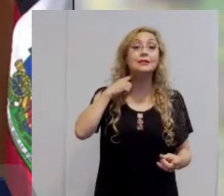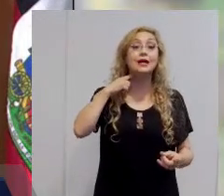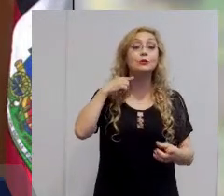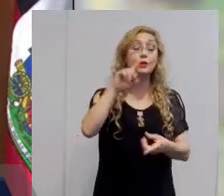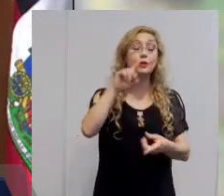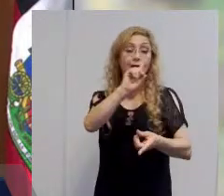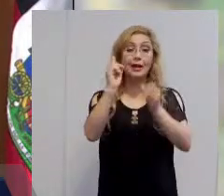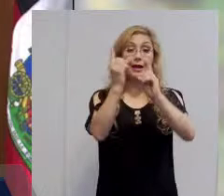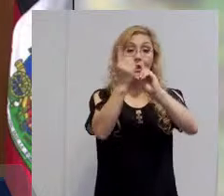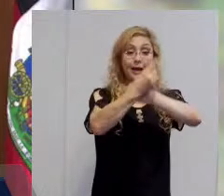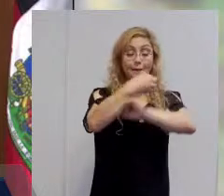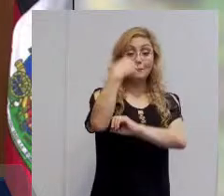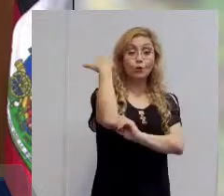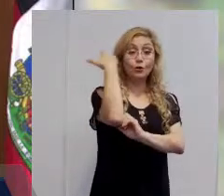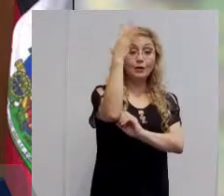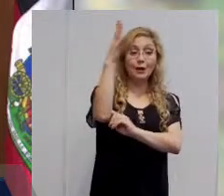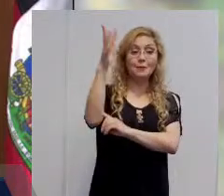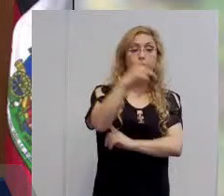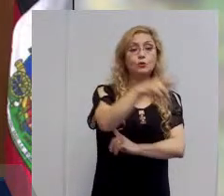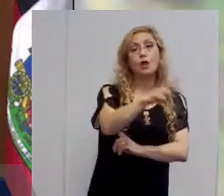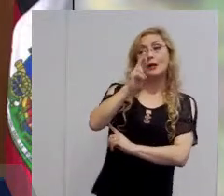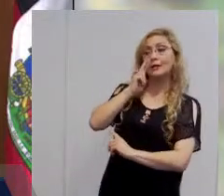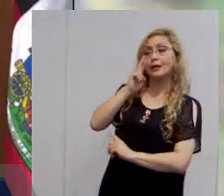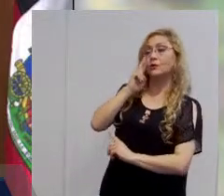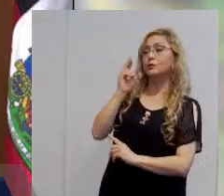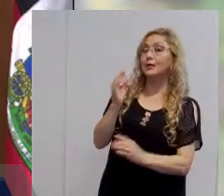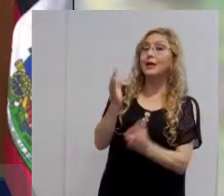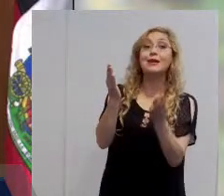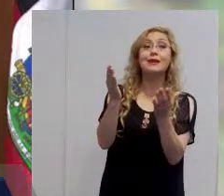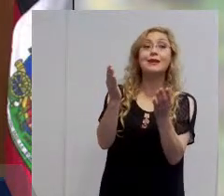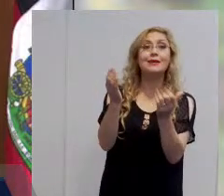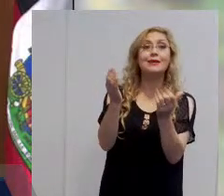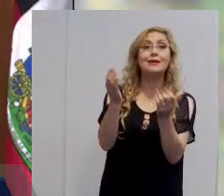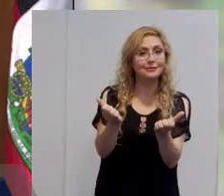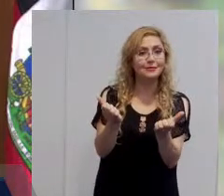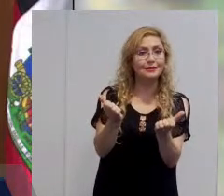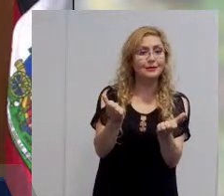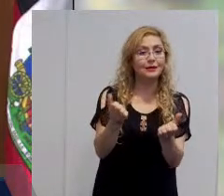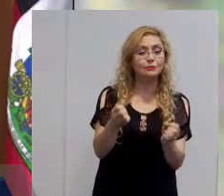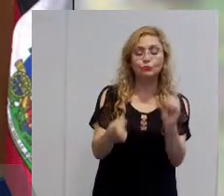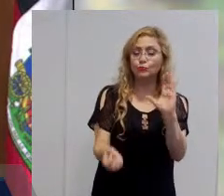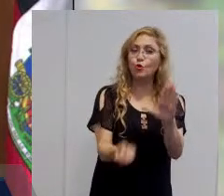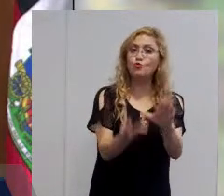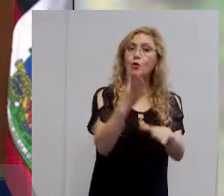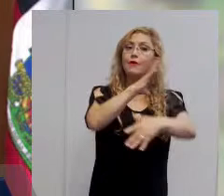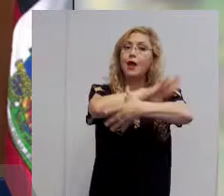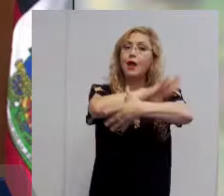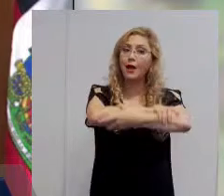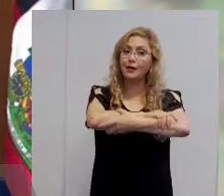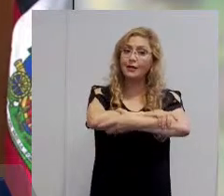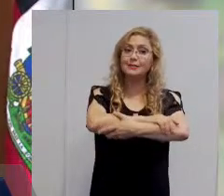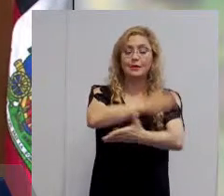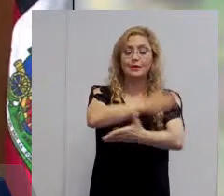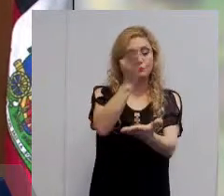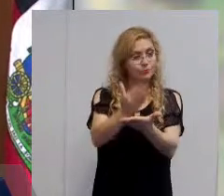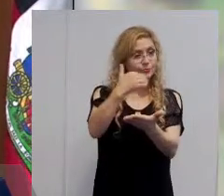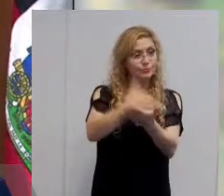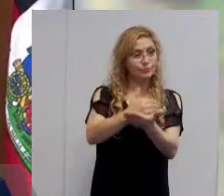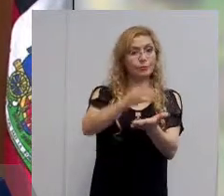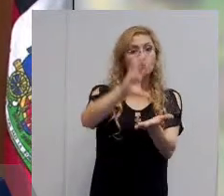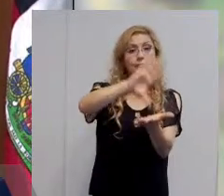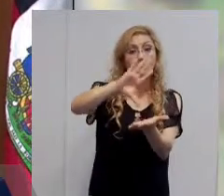more reach to address climate change will actually recognize the fact that we need to have a